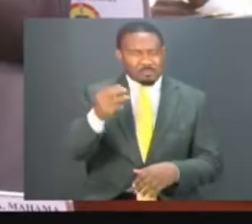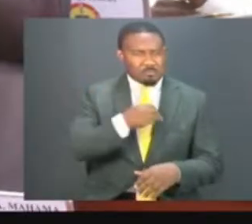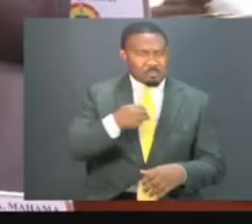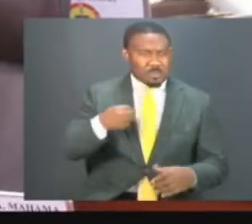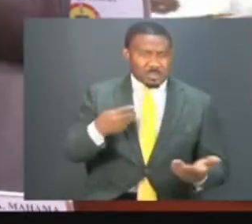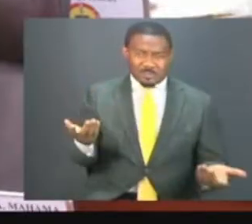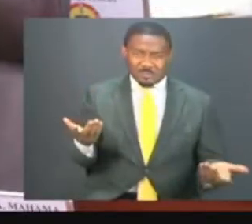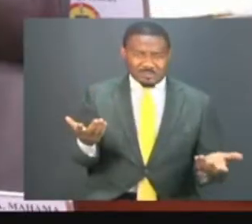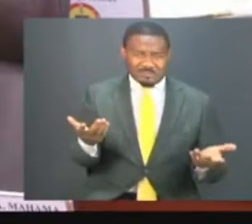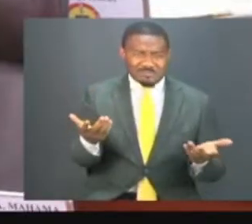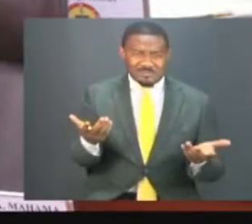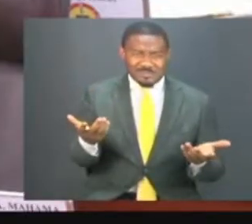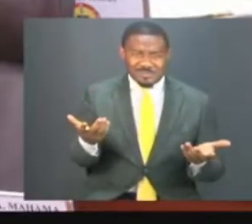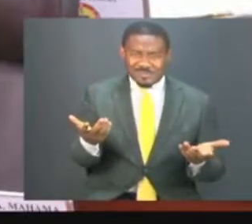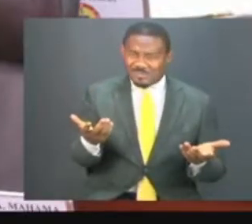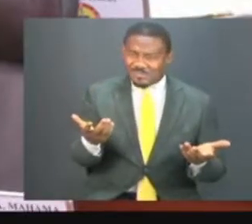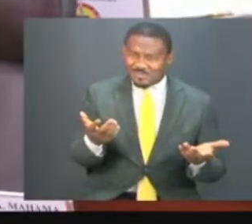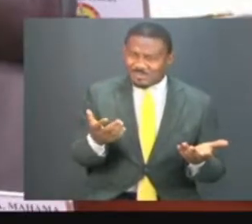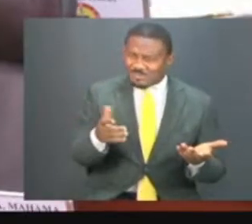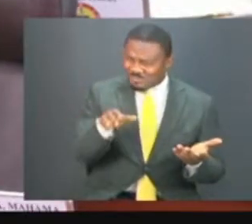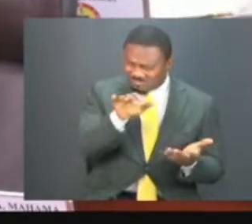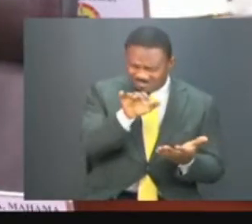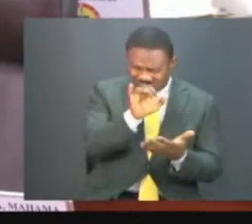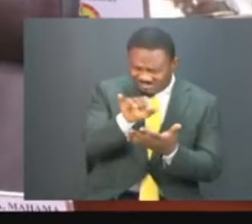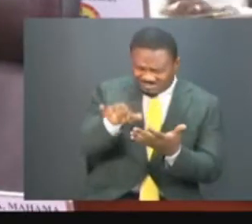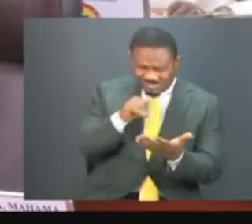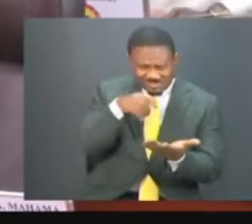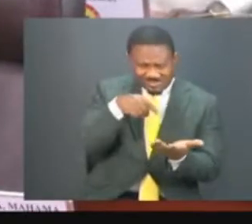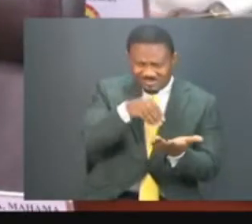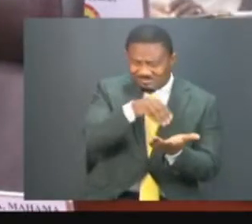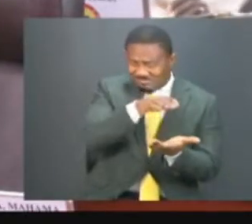those matters are not captured by the standing order. There's a